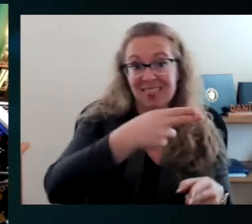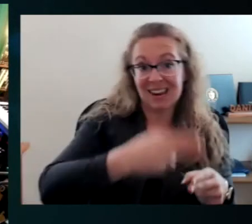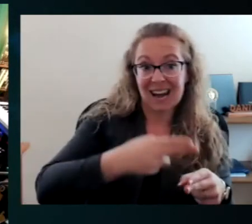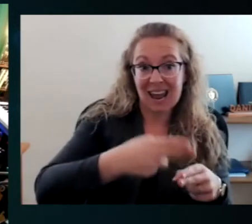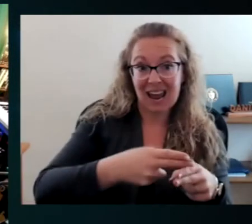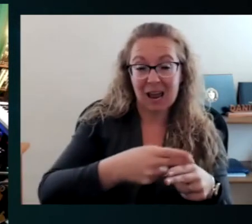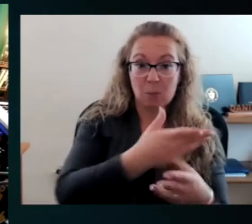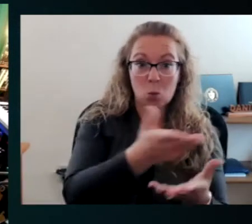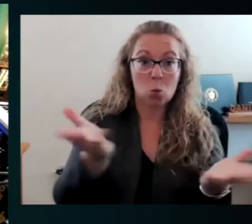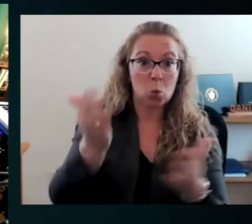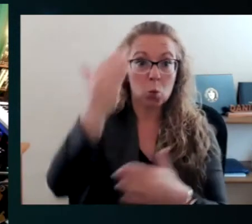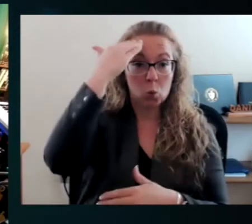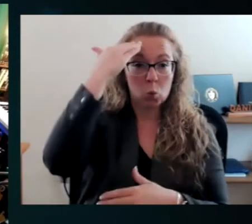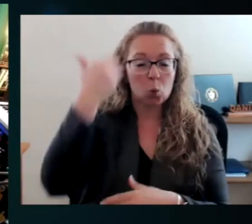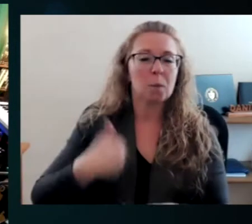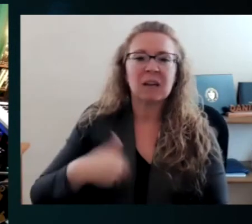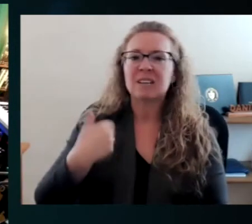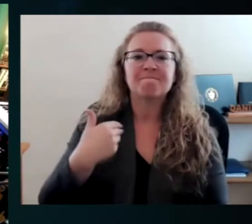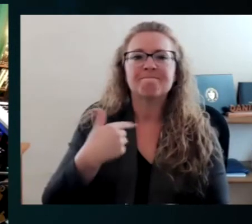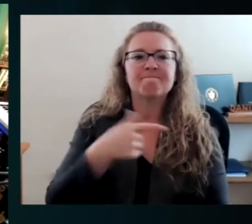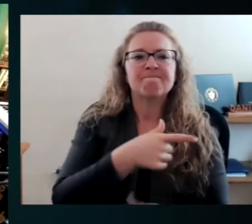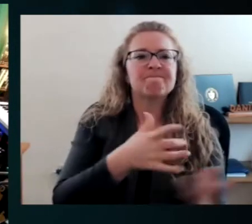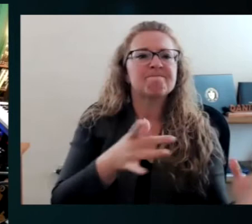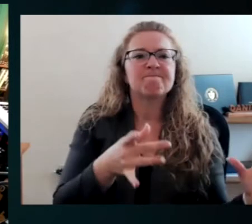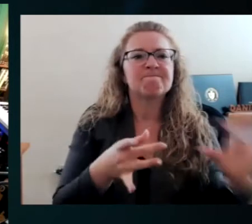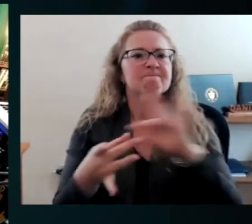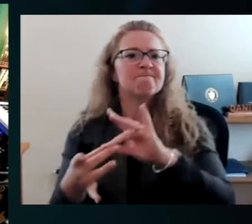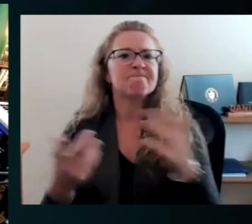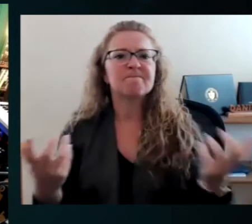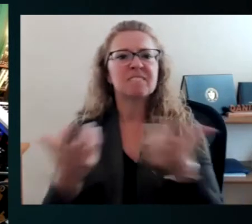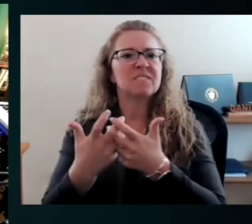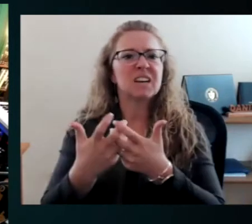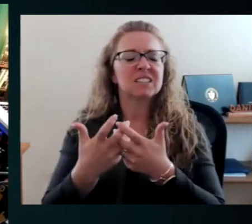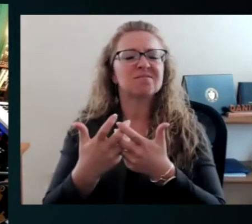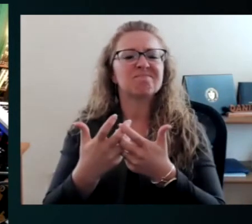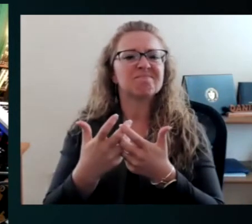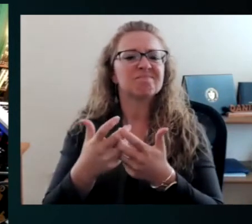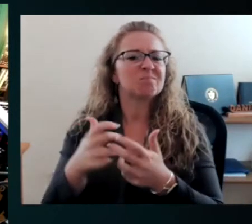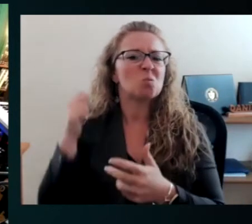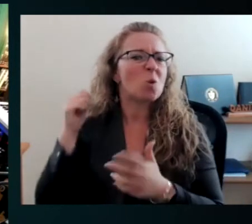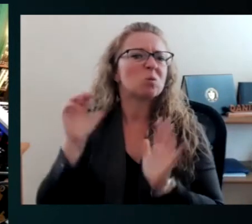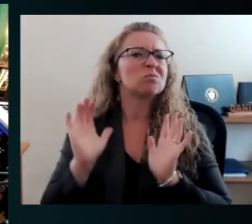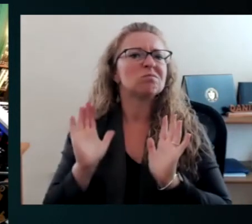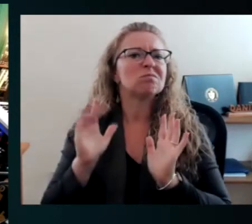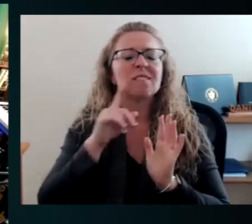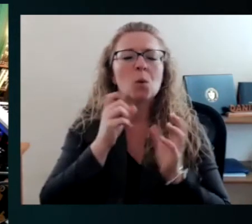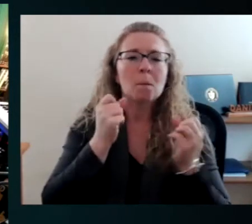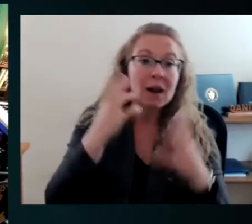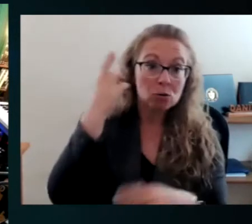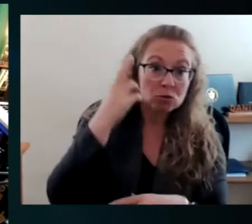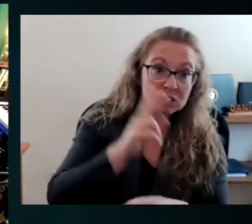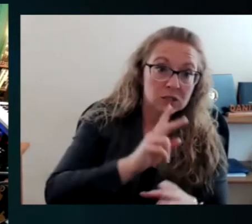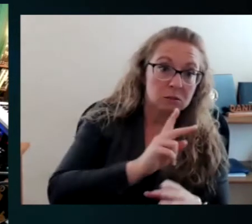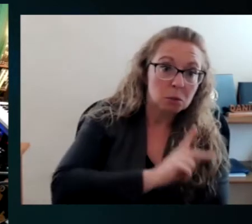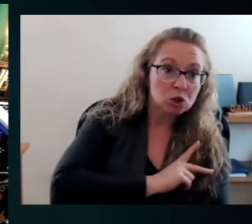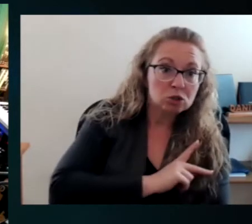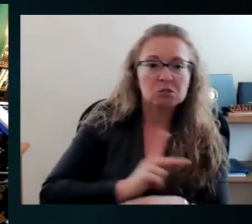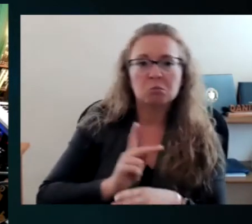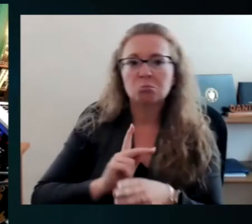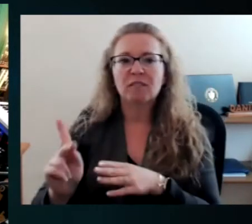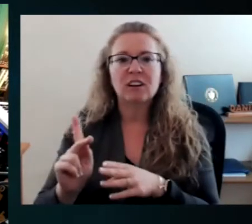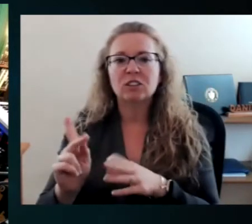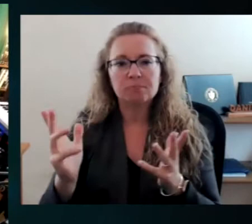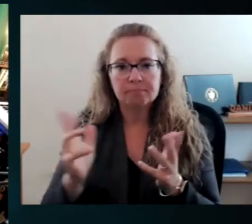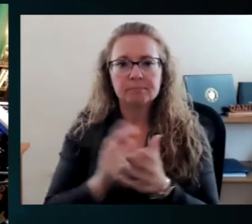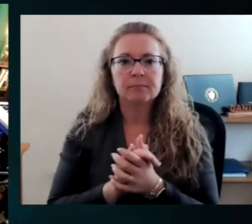was just not going to work for me for any number of personal and professional reasons. And I was fortunate